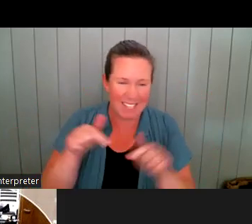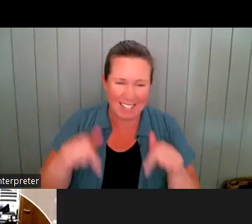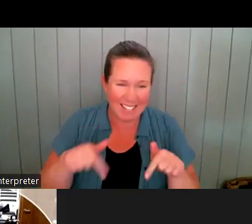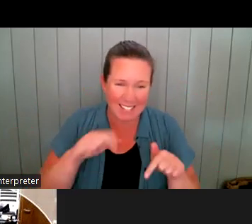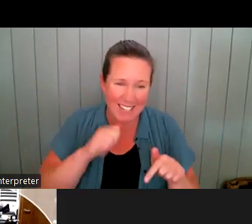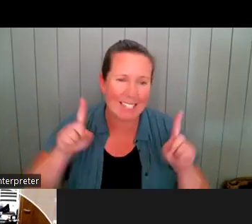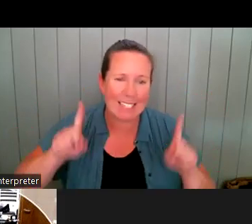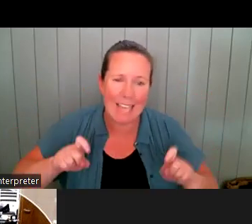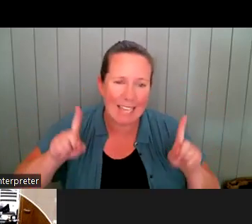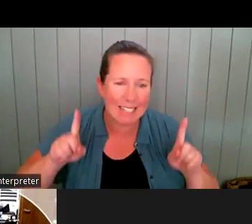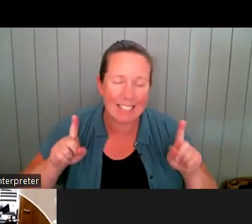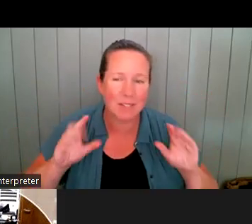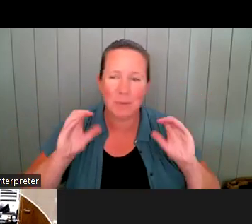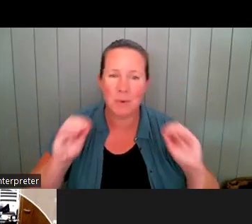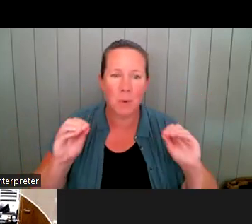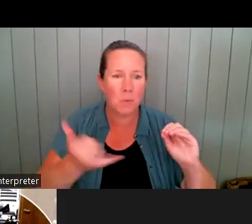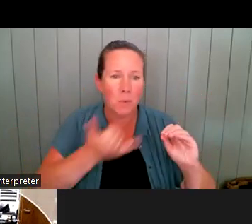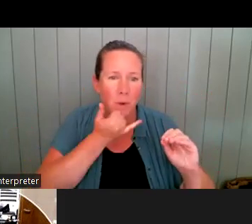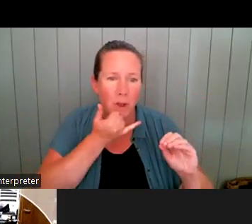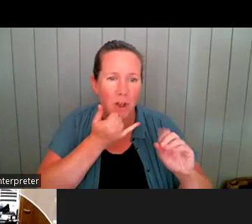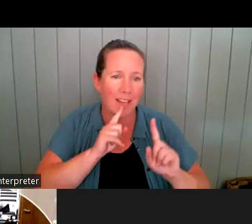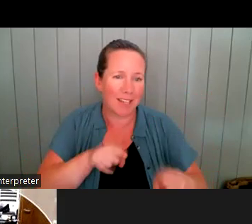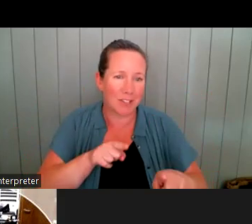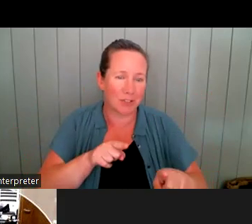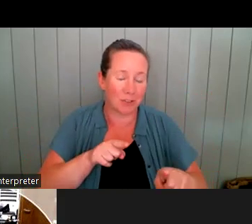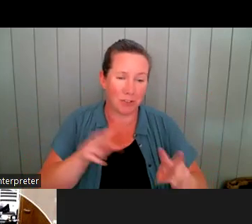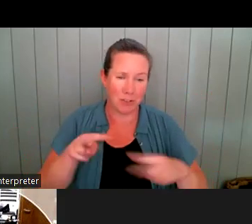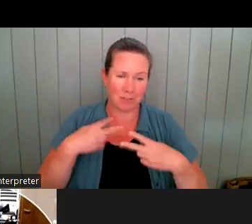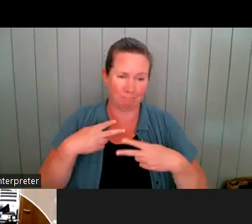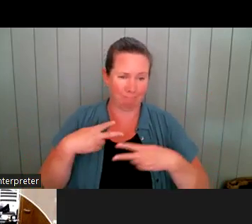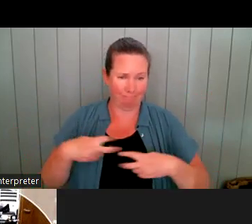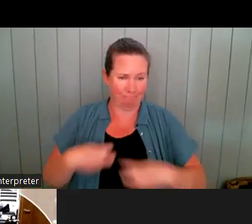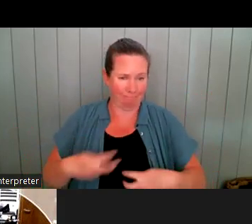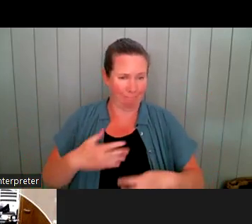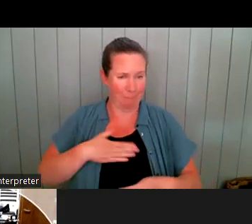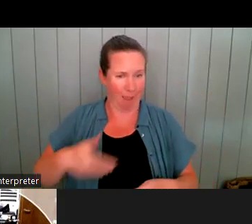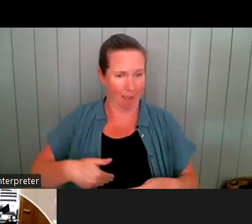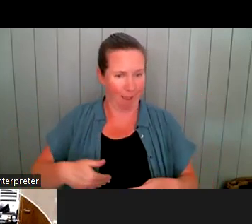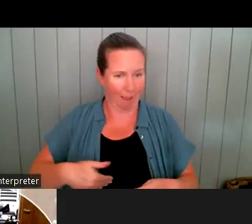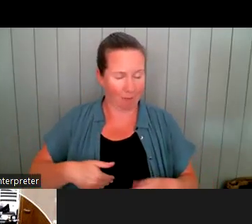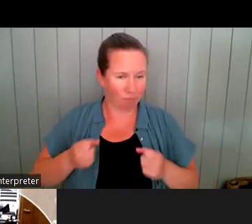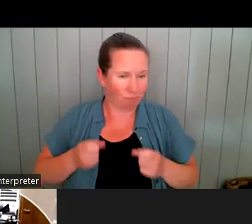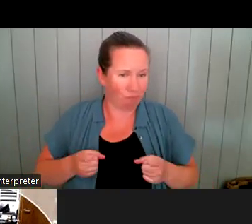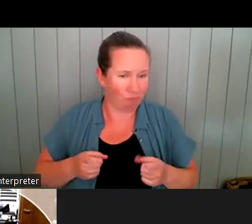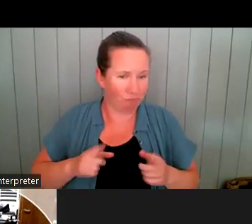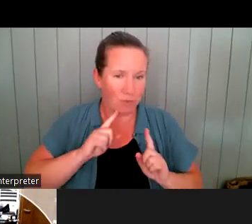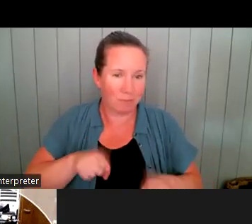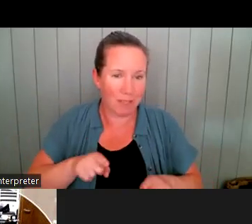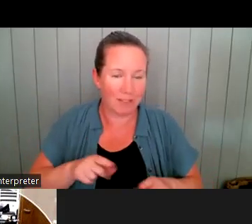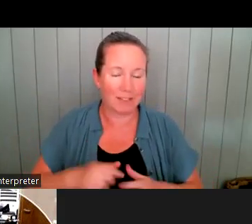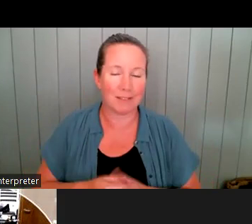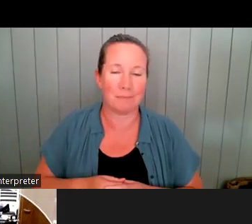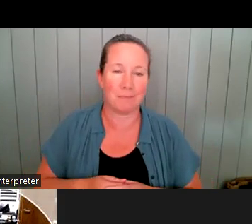wrong answers because you're really talking about yourself. It is truly a chance for you